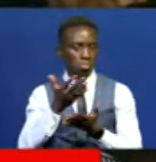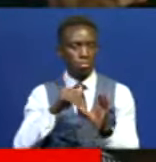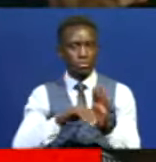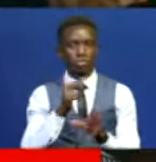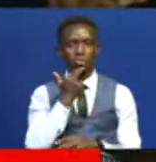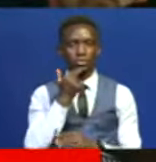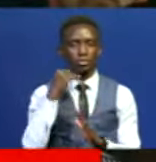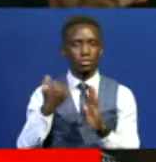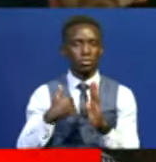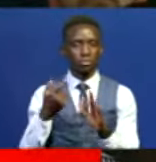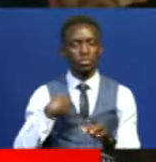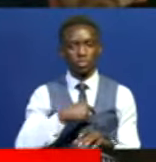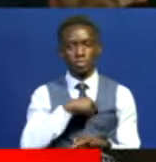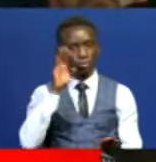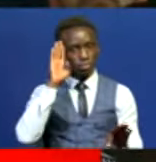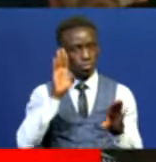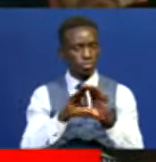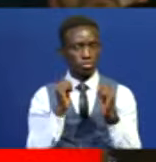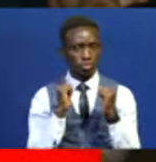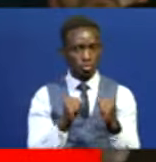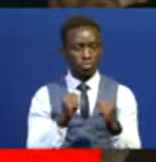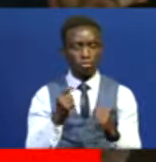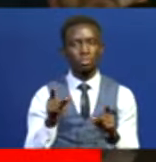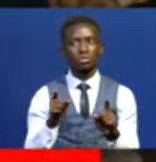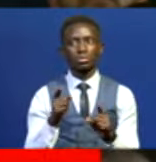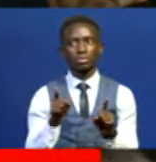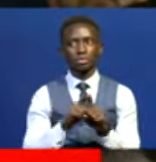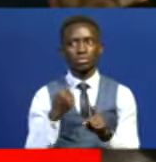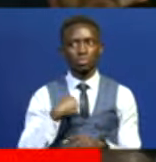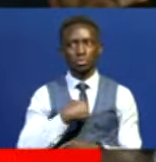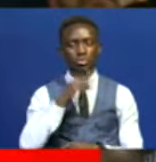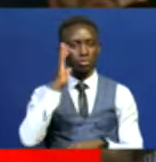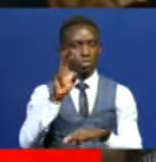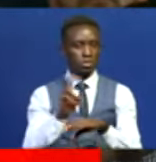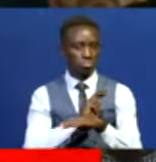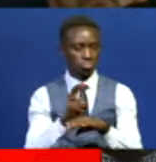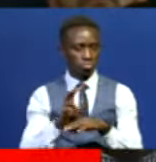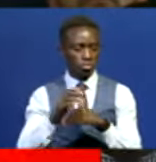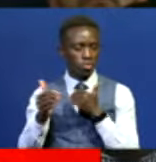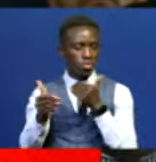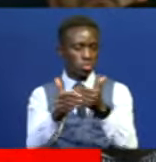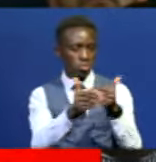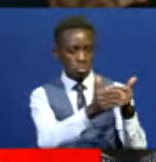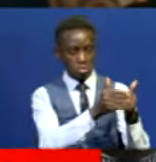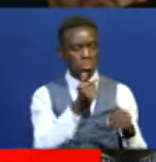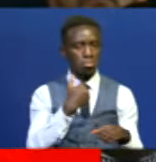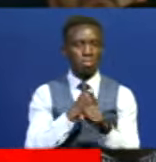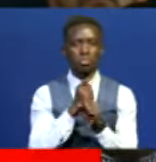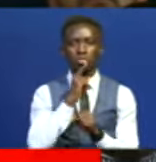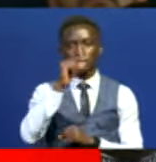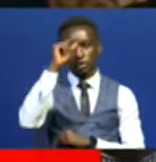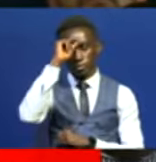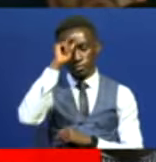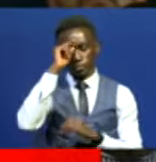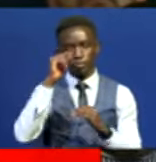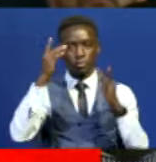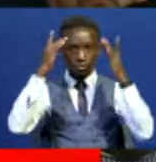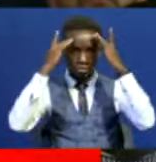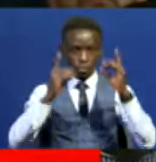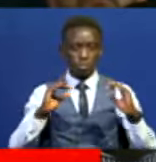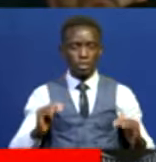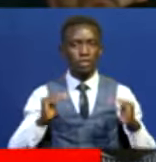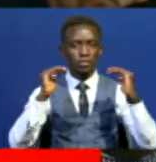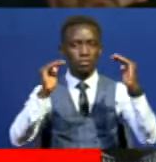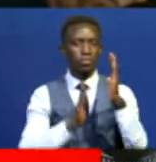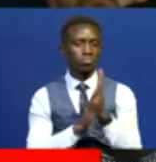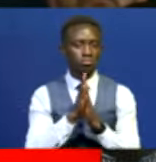industry. We remain vigilant and shall closely monitor progress to ensure that government decisions to advance the interests of the